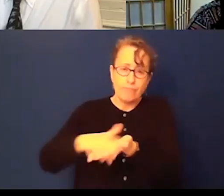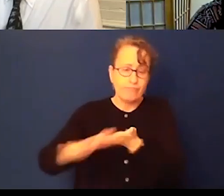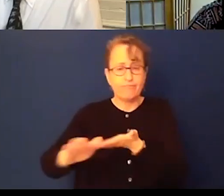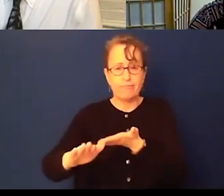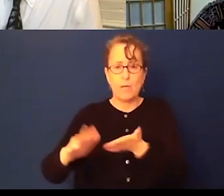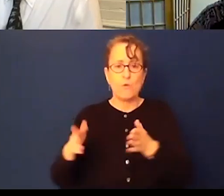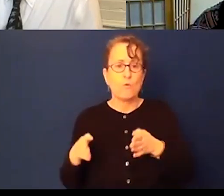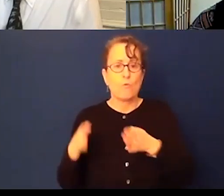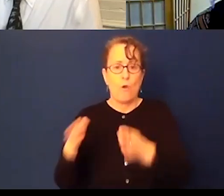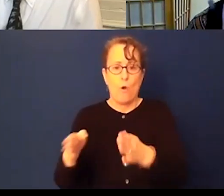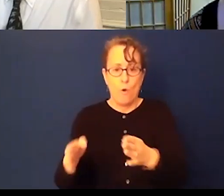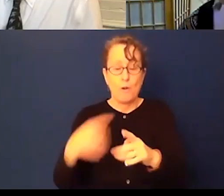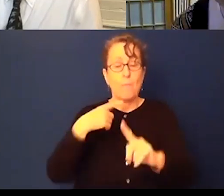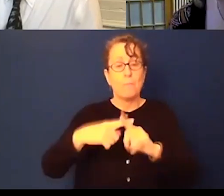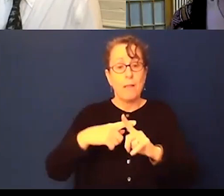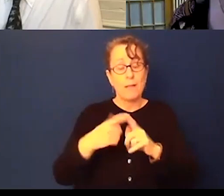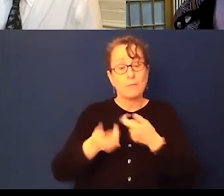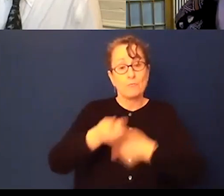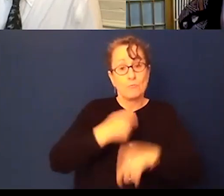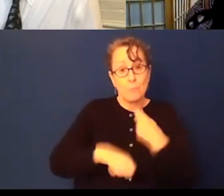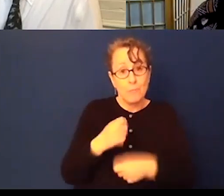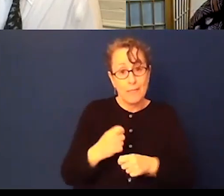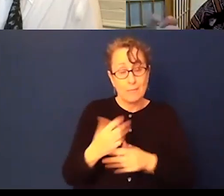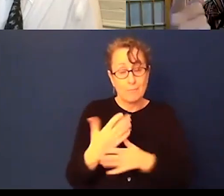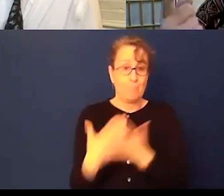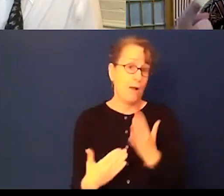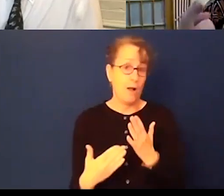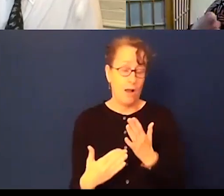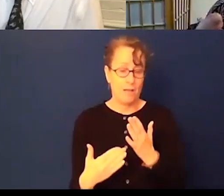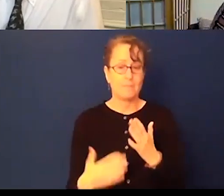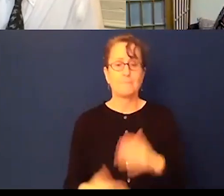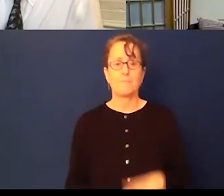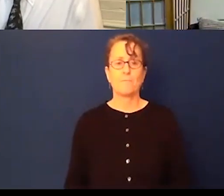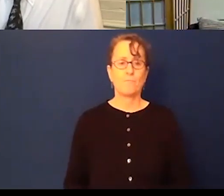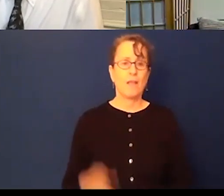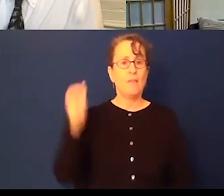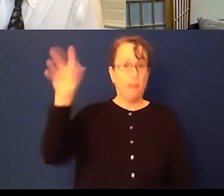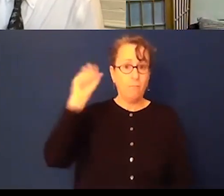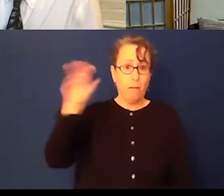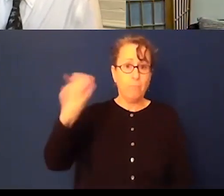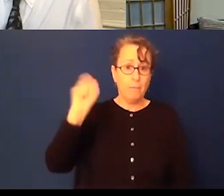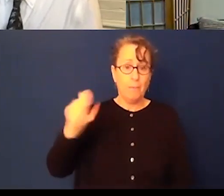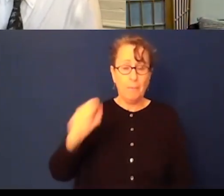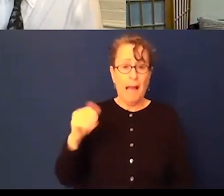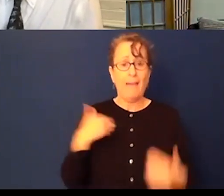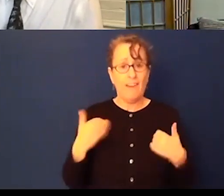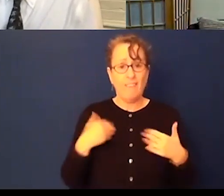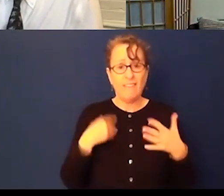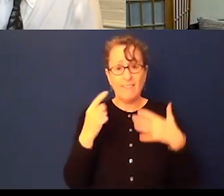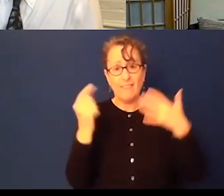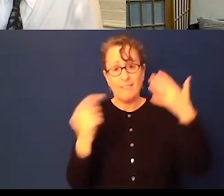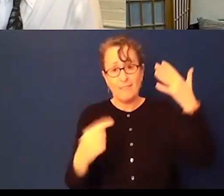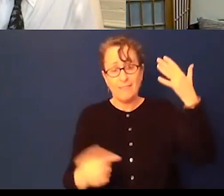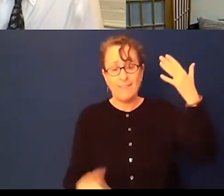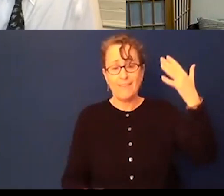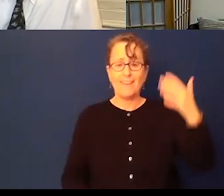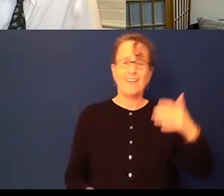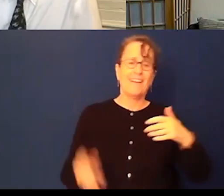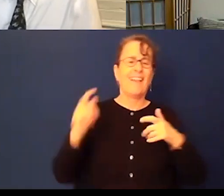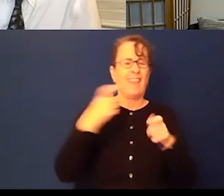replacement picks for the planer. I was waiting for those oratory skills to kick in. That was